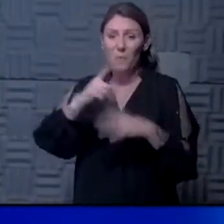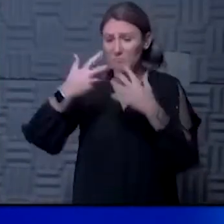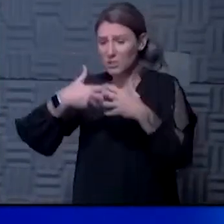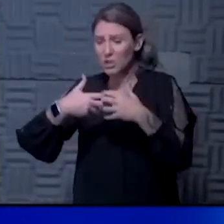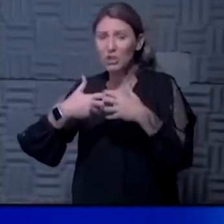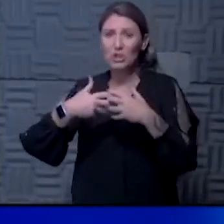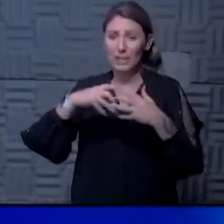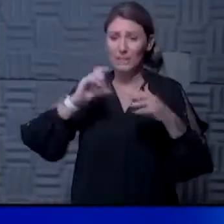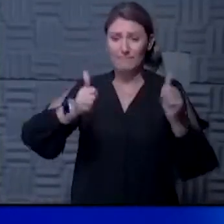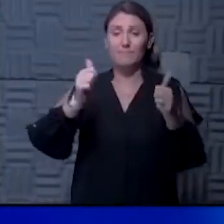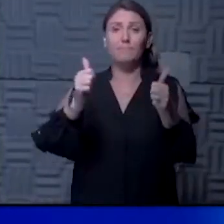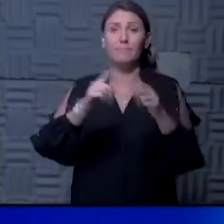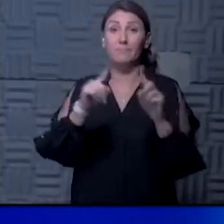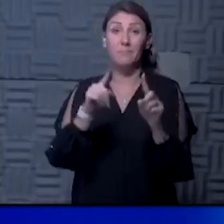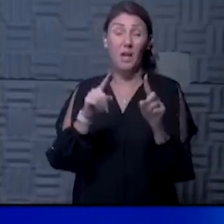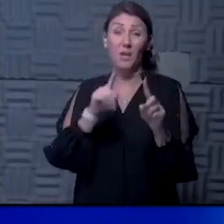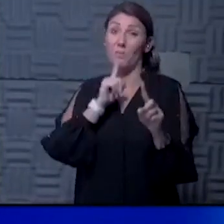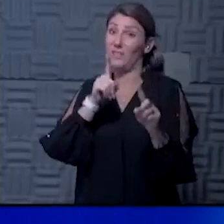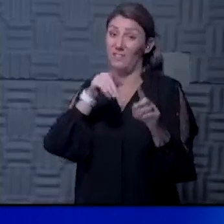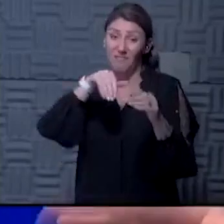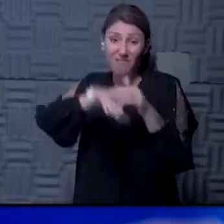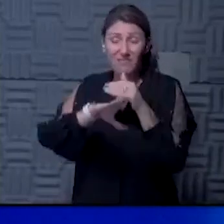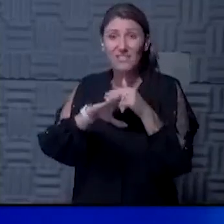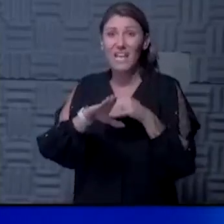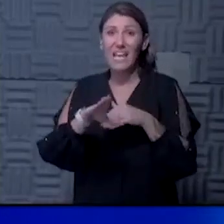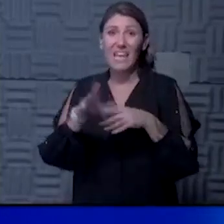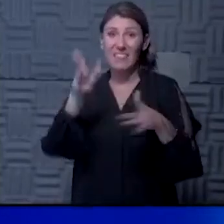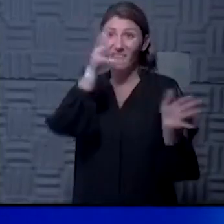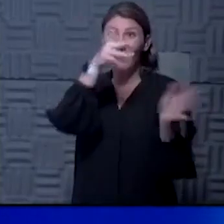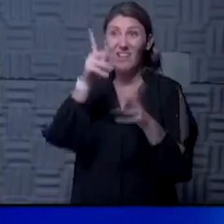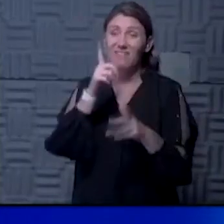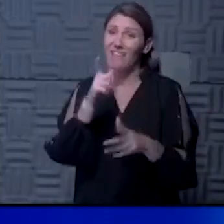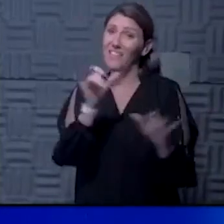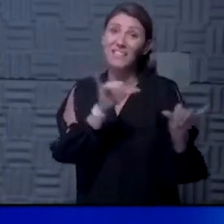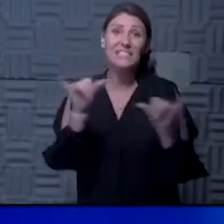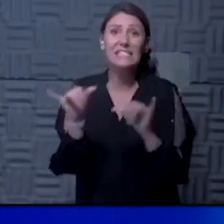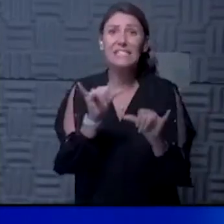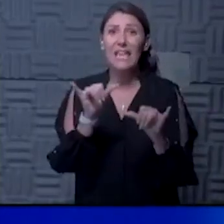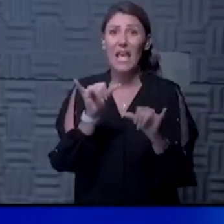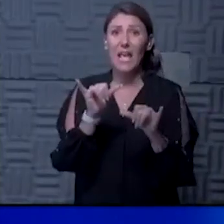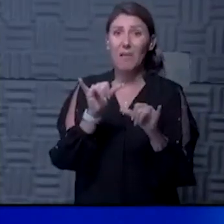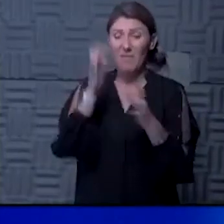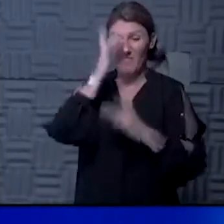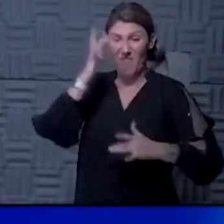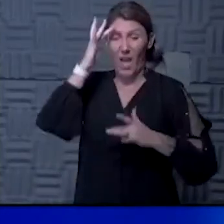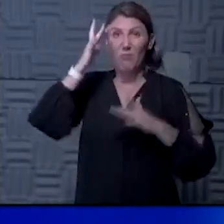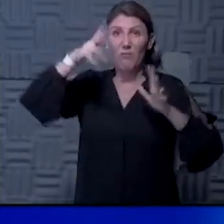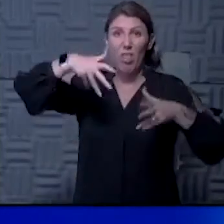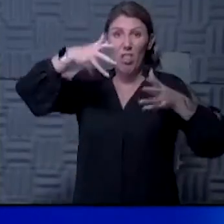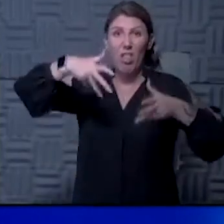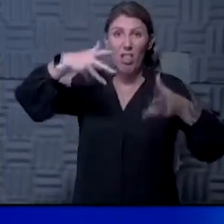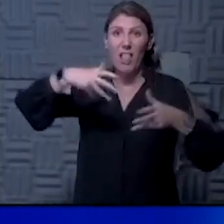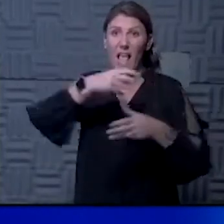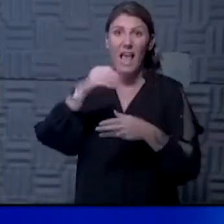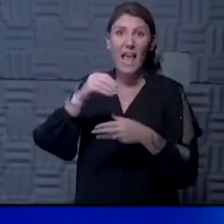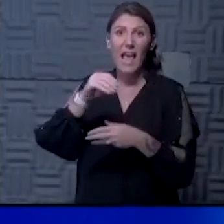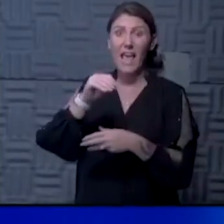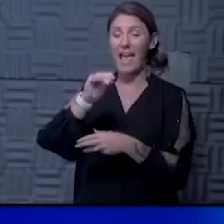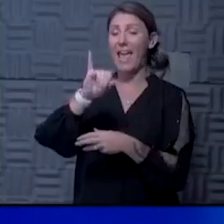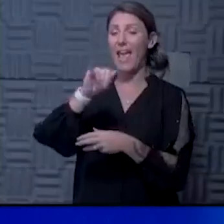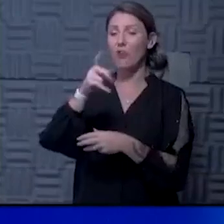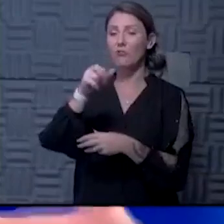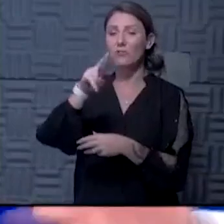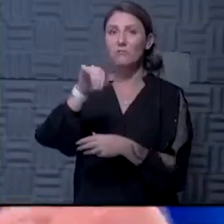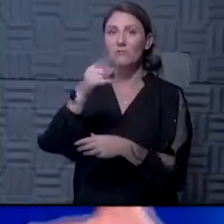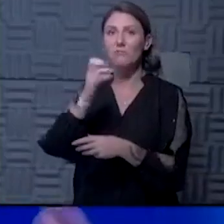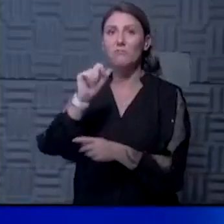But the simple fact is, when you go inside, the ventilation's not the same. The virus hangs in the air. All of a sudden, those new CDC things about aerosol and droplet take more and more